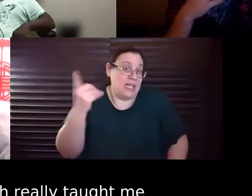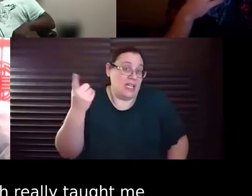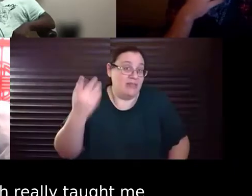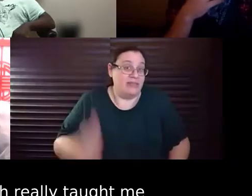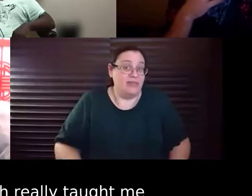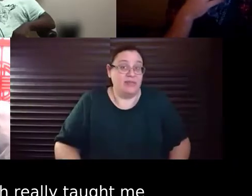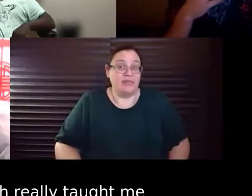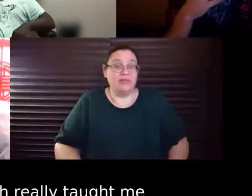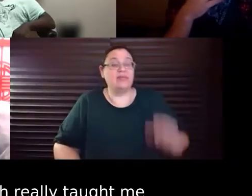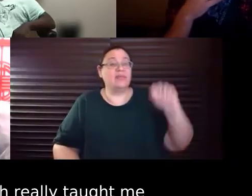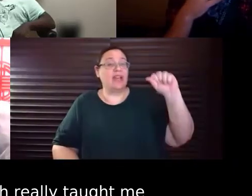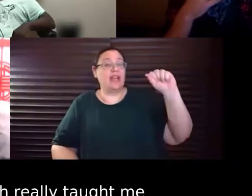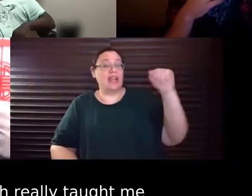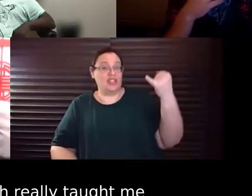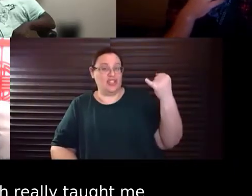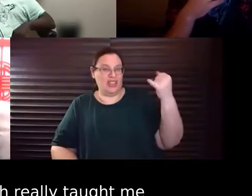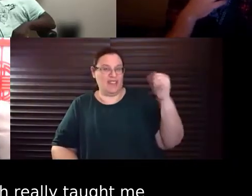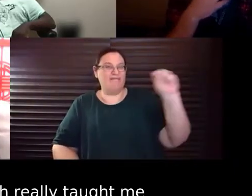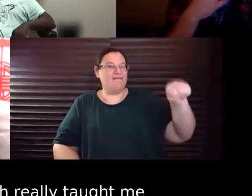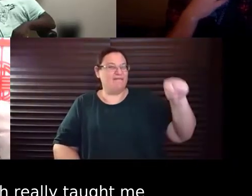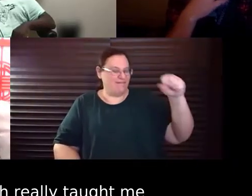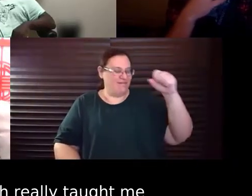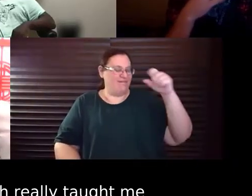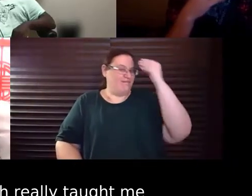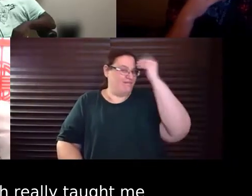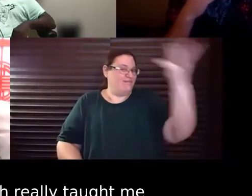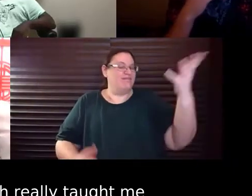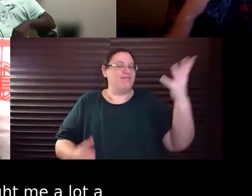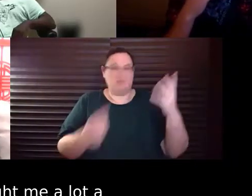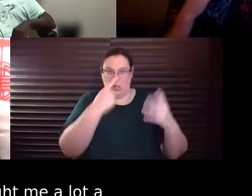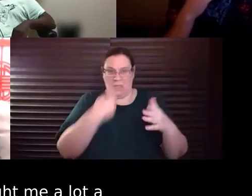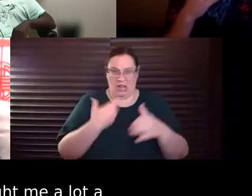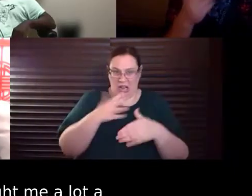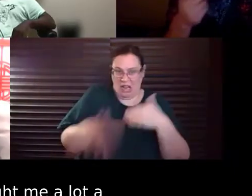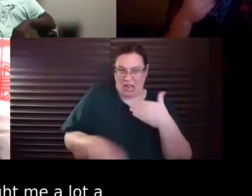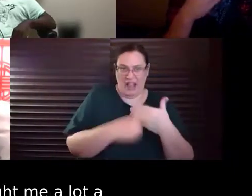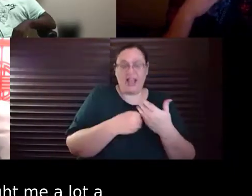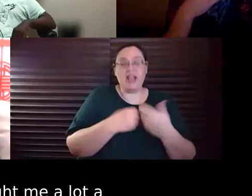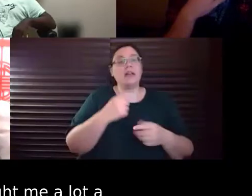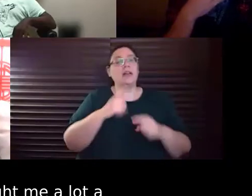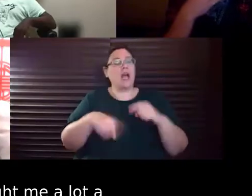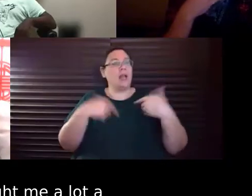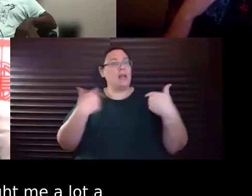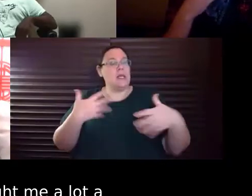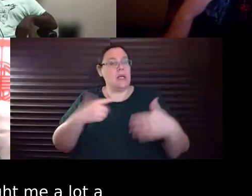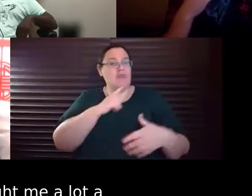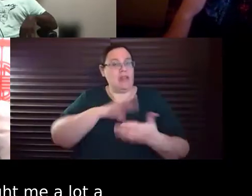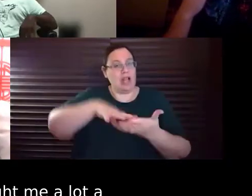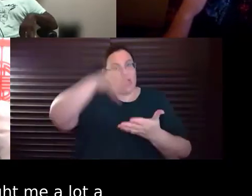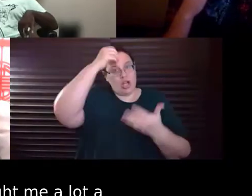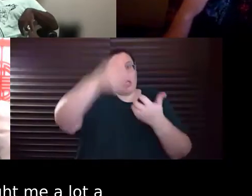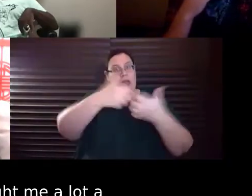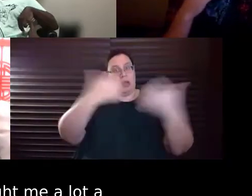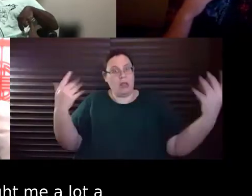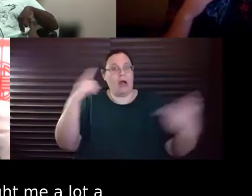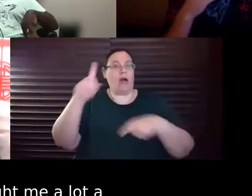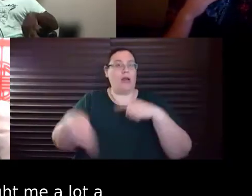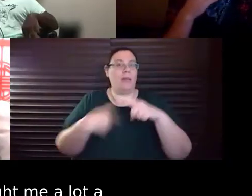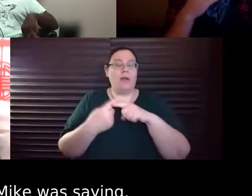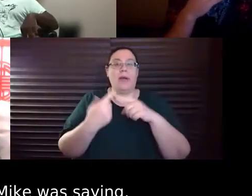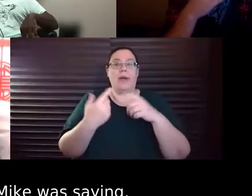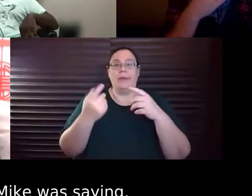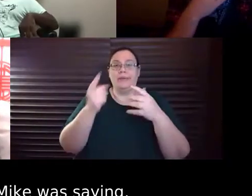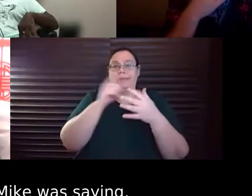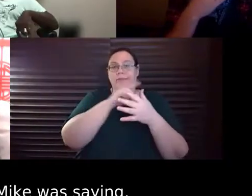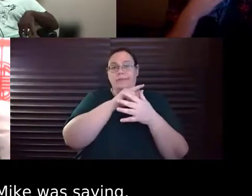it really taught me a lesson on, if I can interject if it's okay, it really taught me a lot the